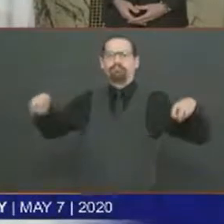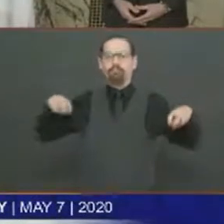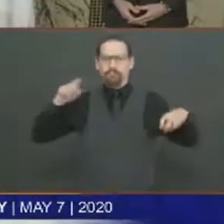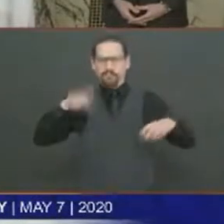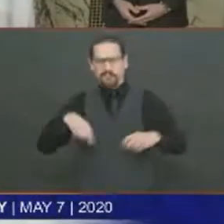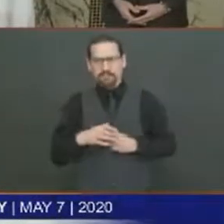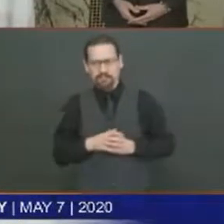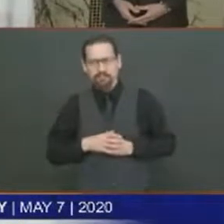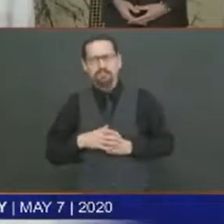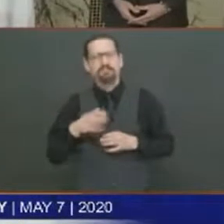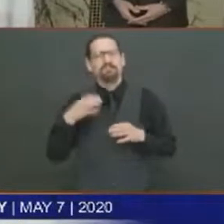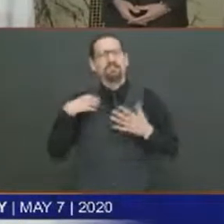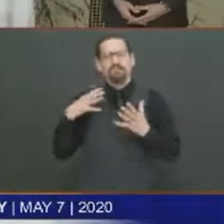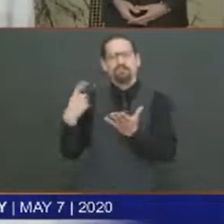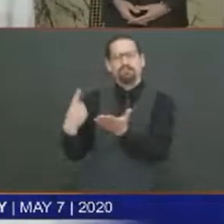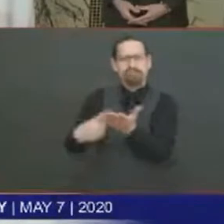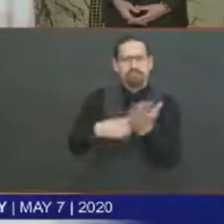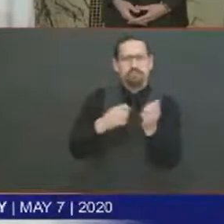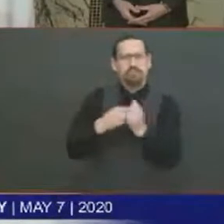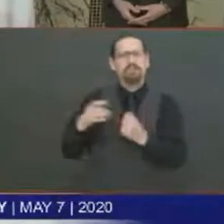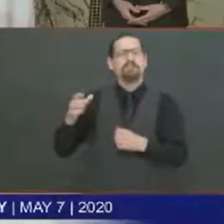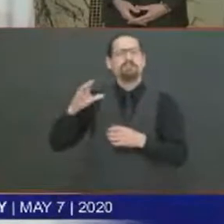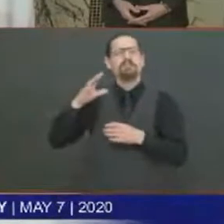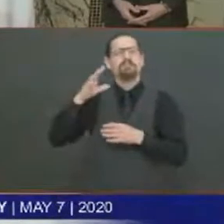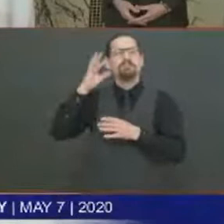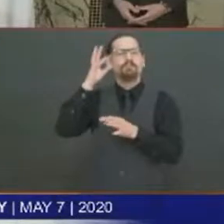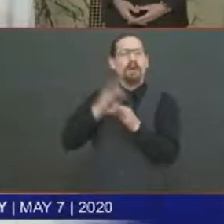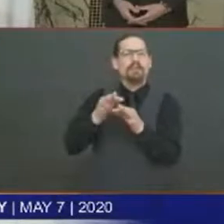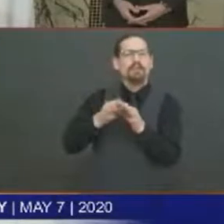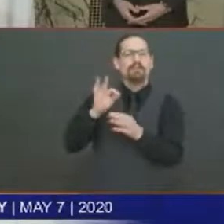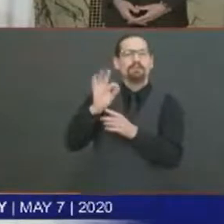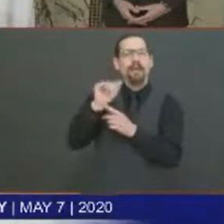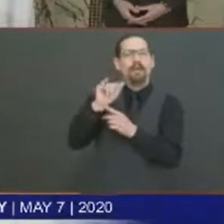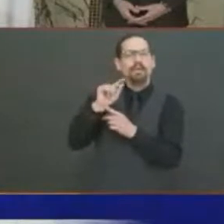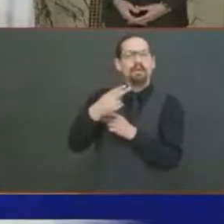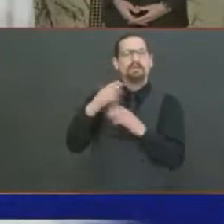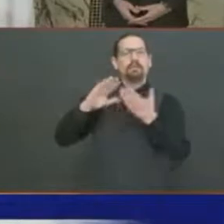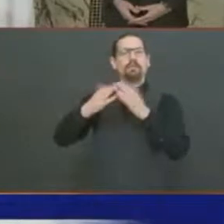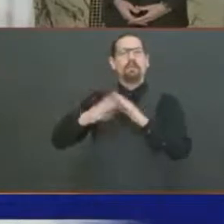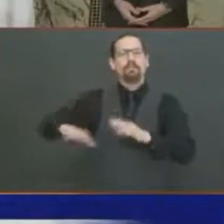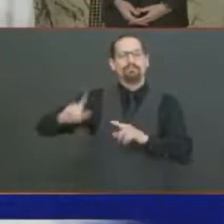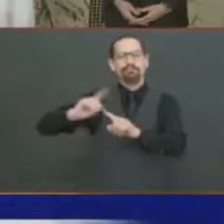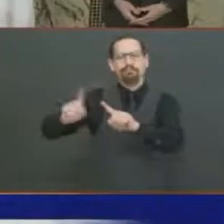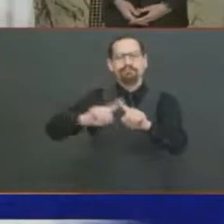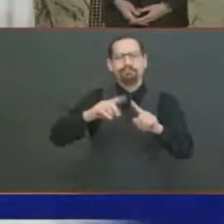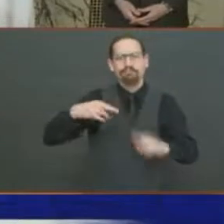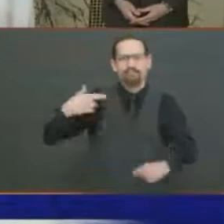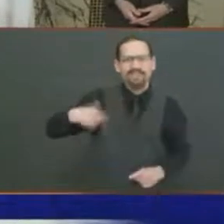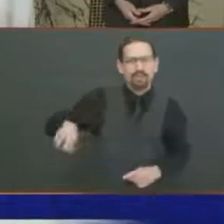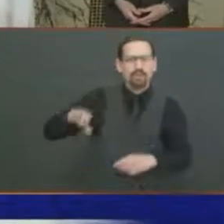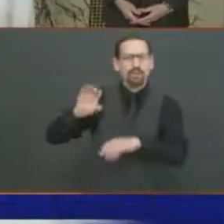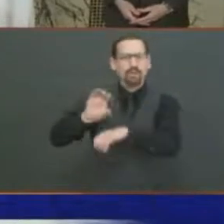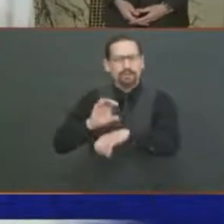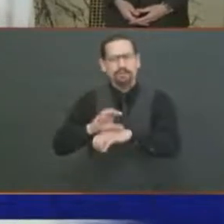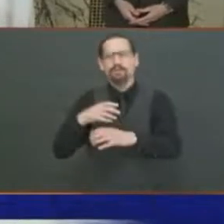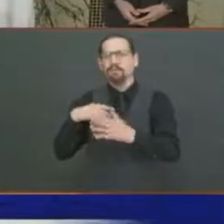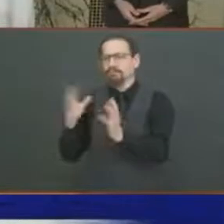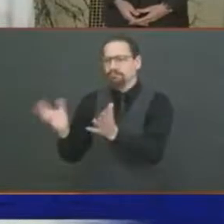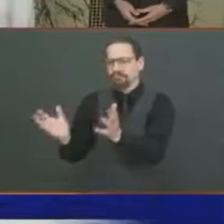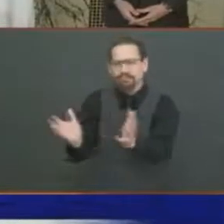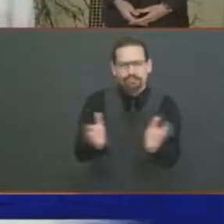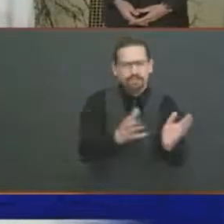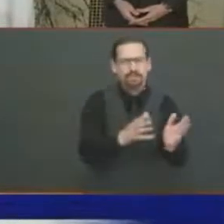community. By tomorrow at reopeningri.com, we'll have all the details about faith-based